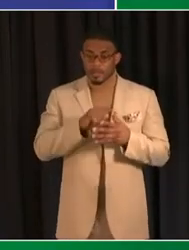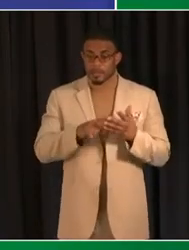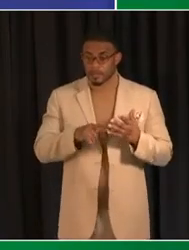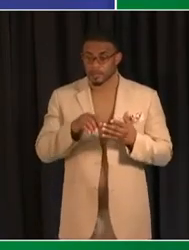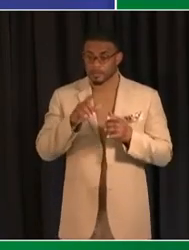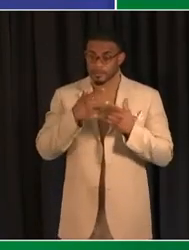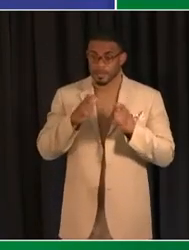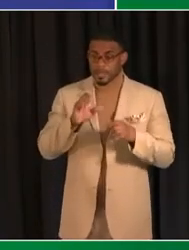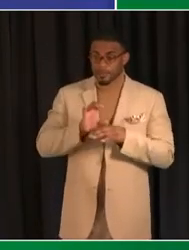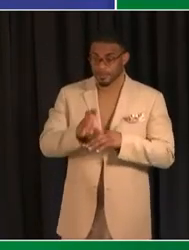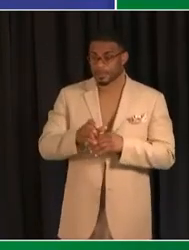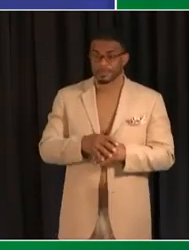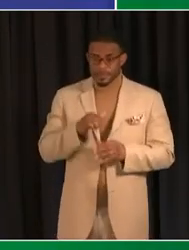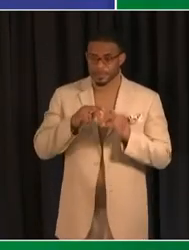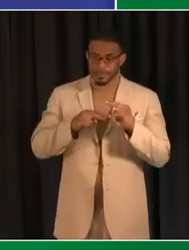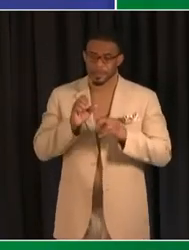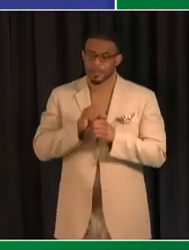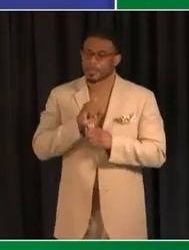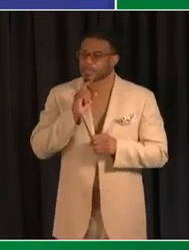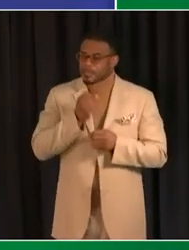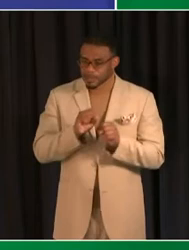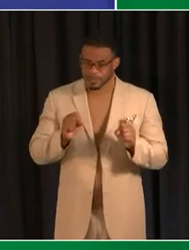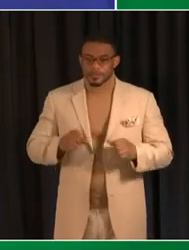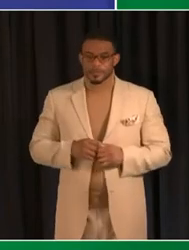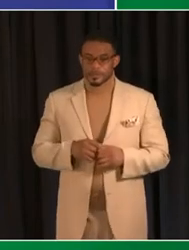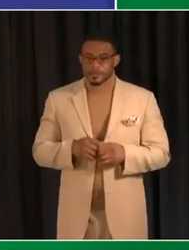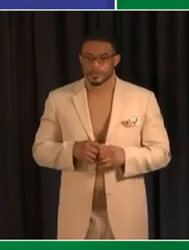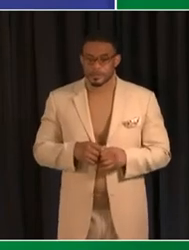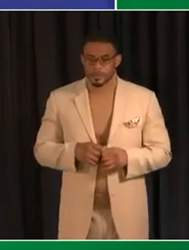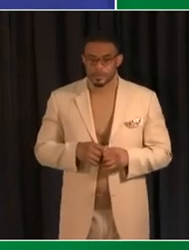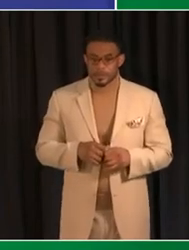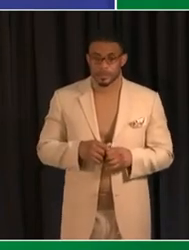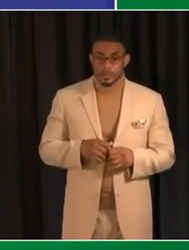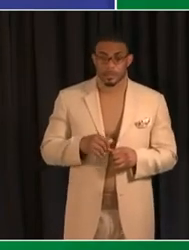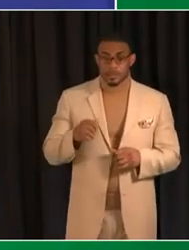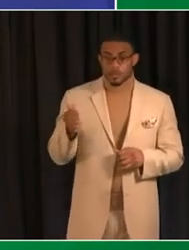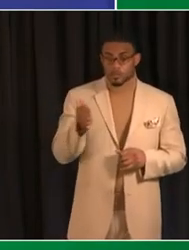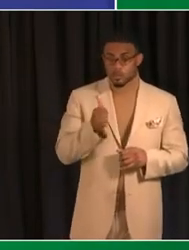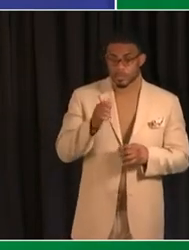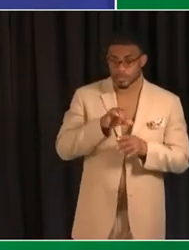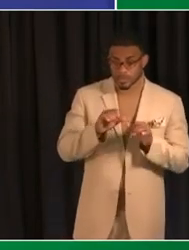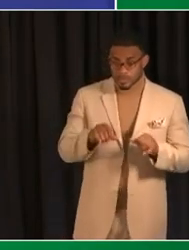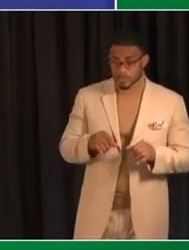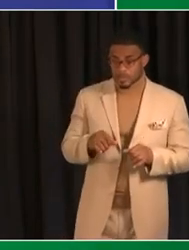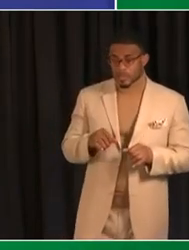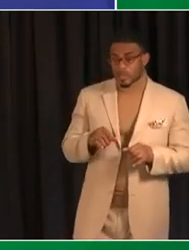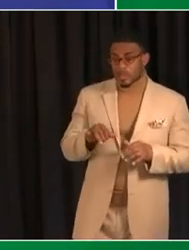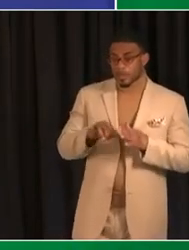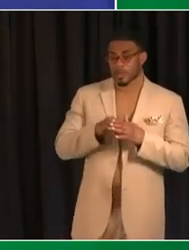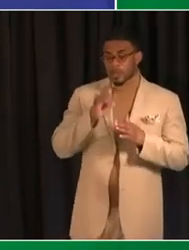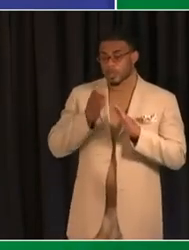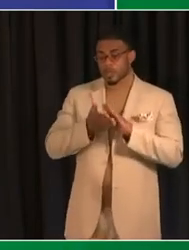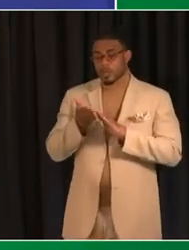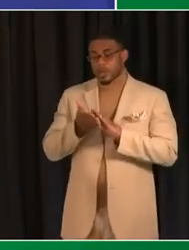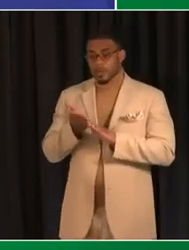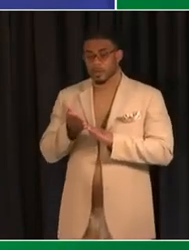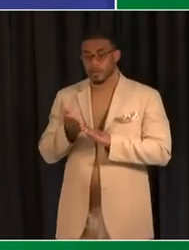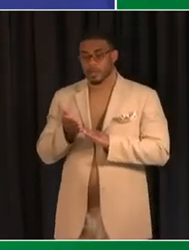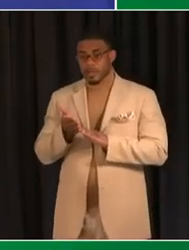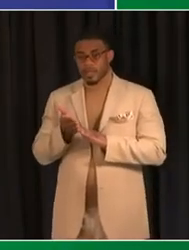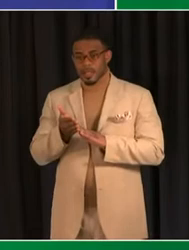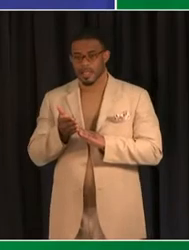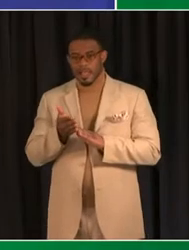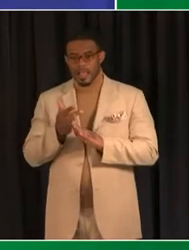other, massive investments in the building to make it safer. The transit system, Metro is